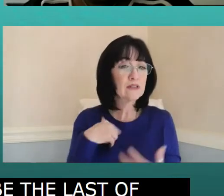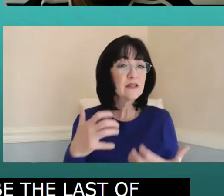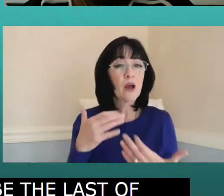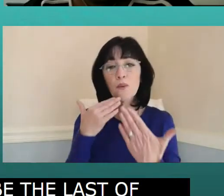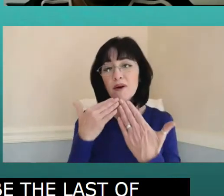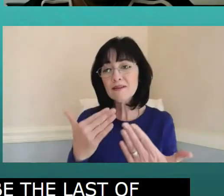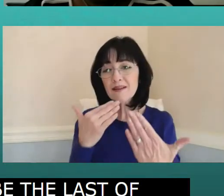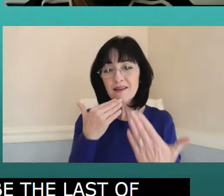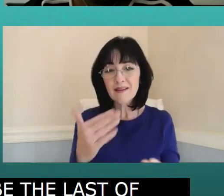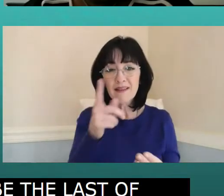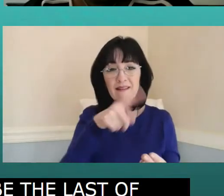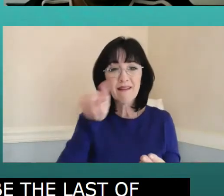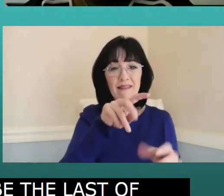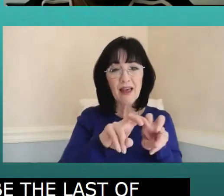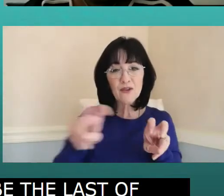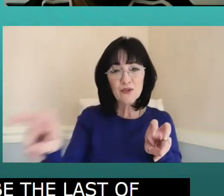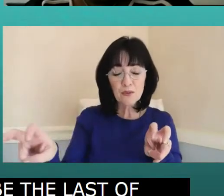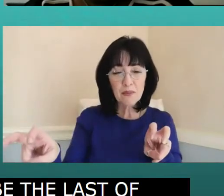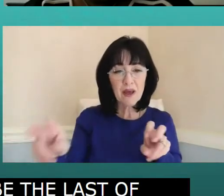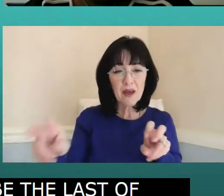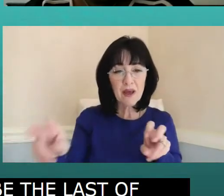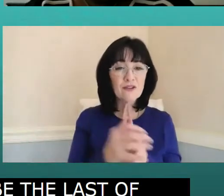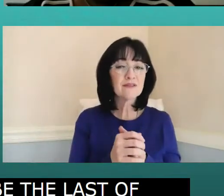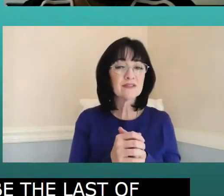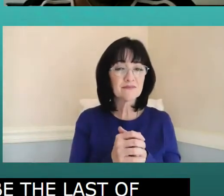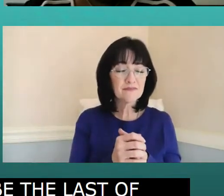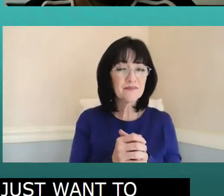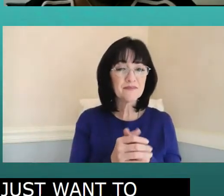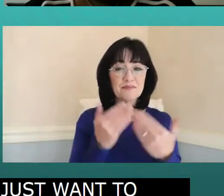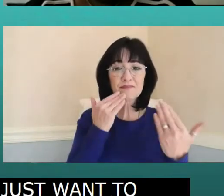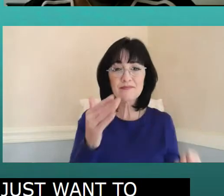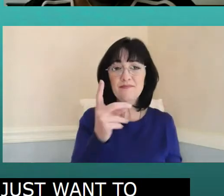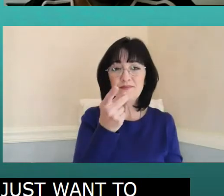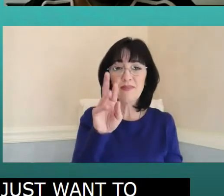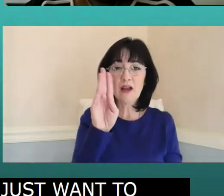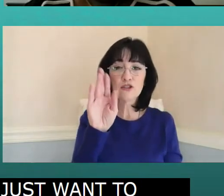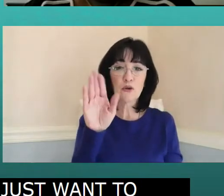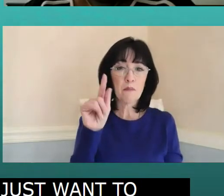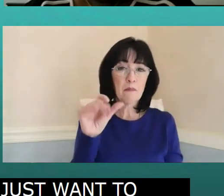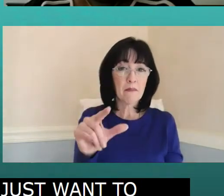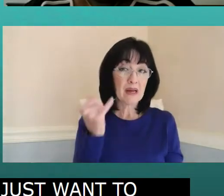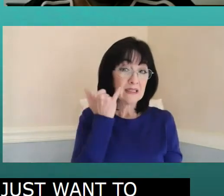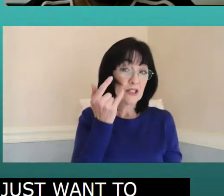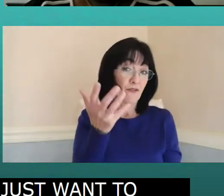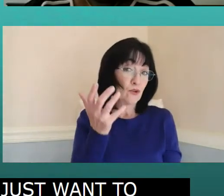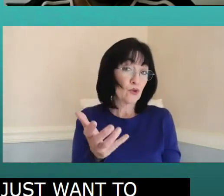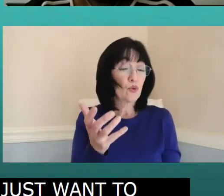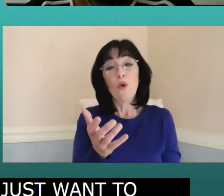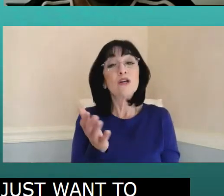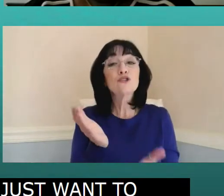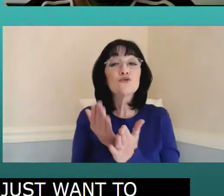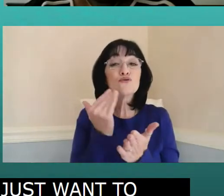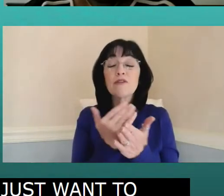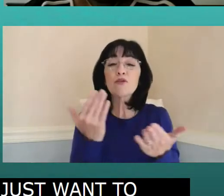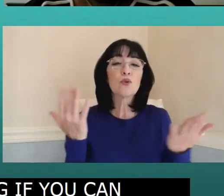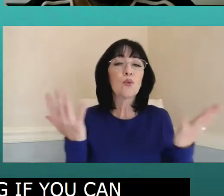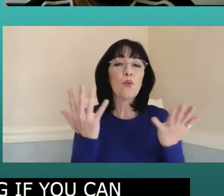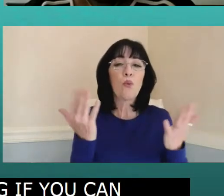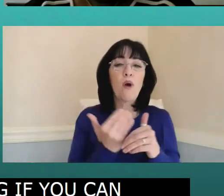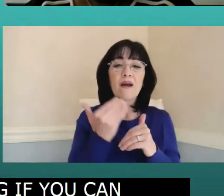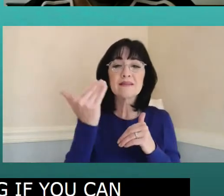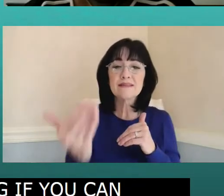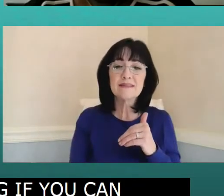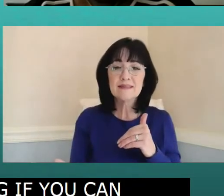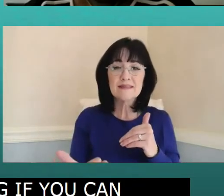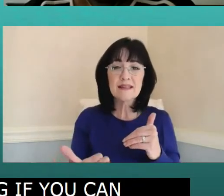the panelists again, and Dr. Bunting, if you could just review what the next steps are for families that may